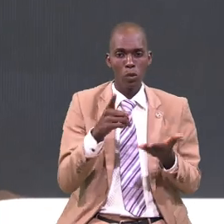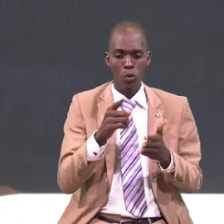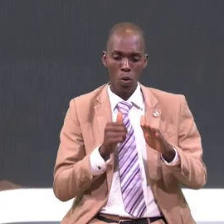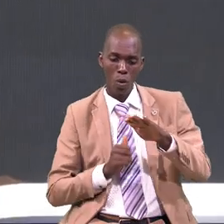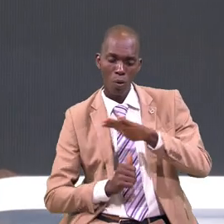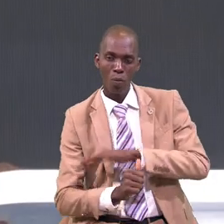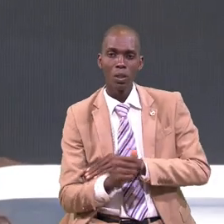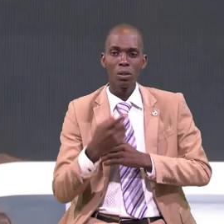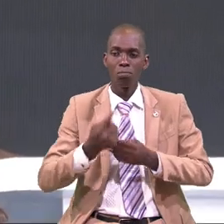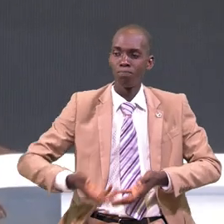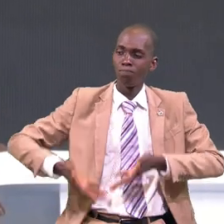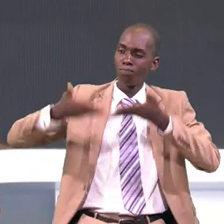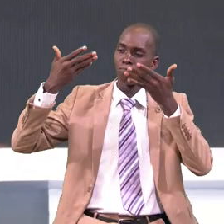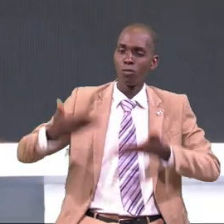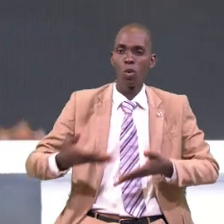perdition.